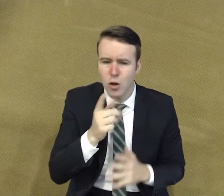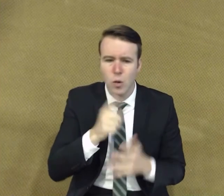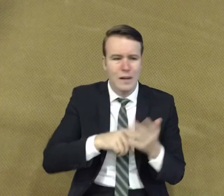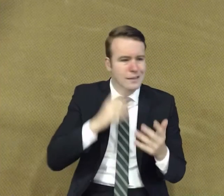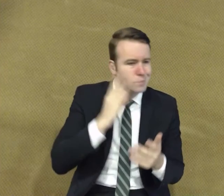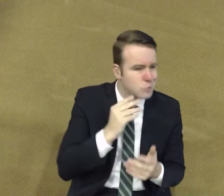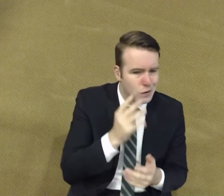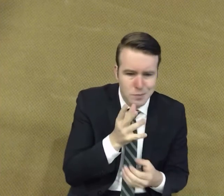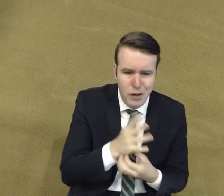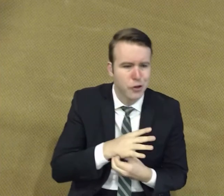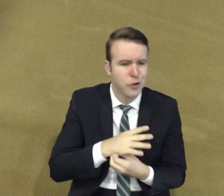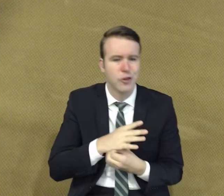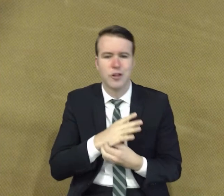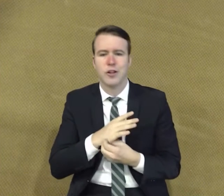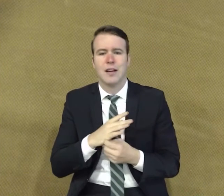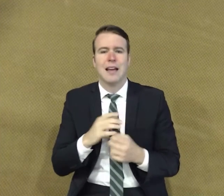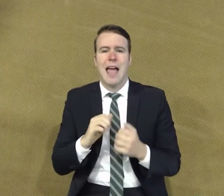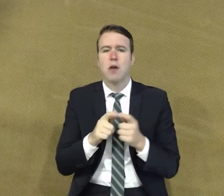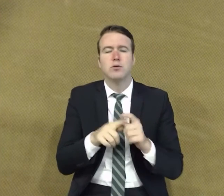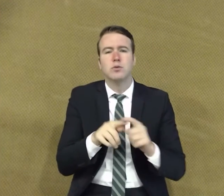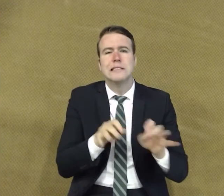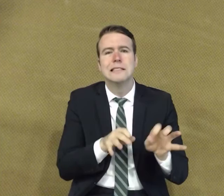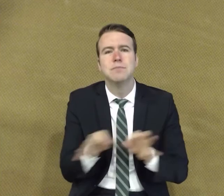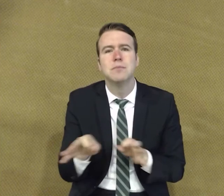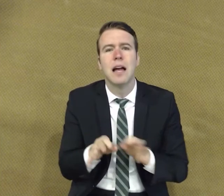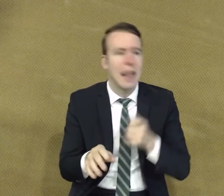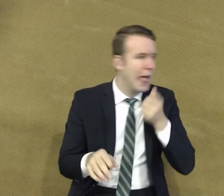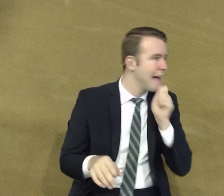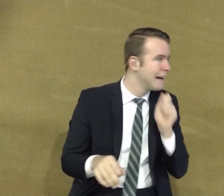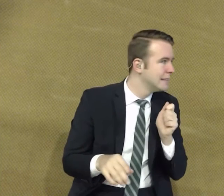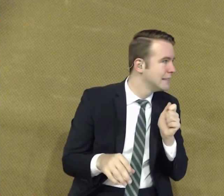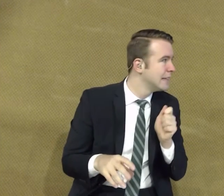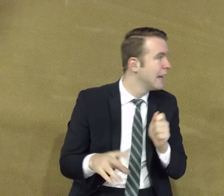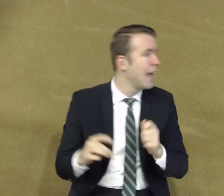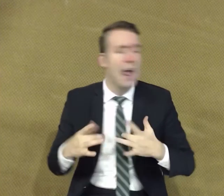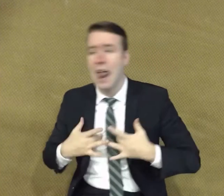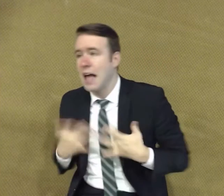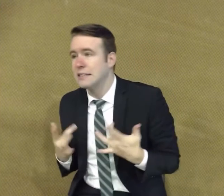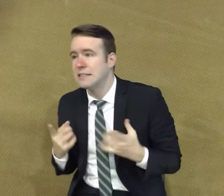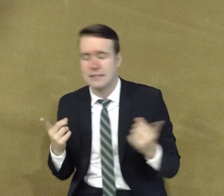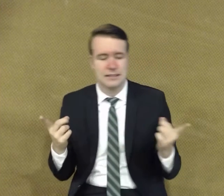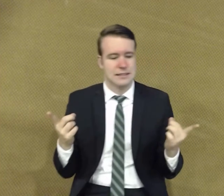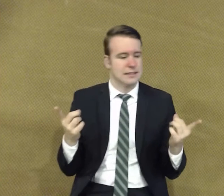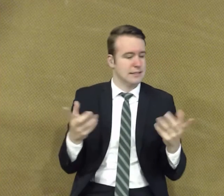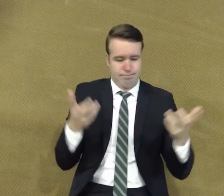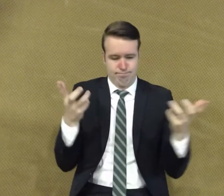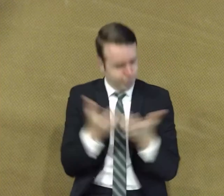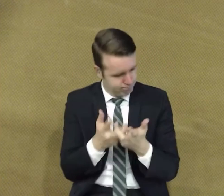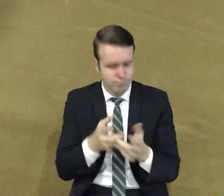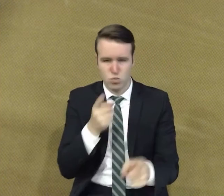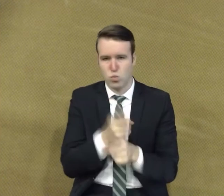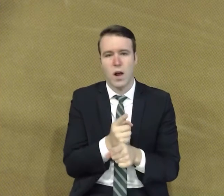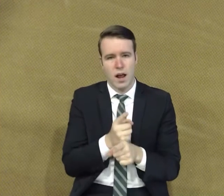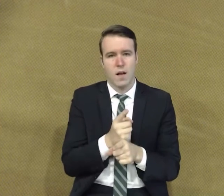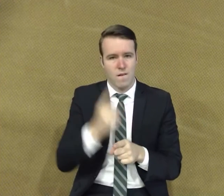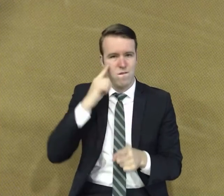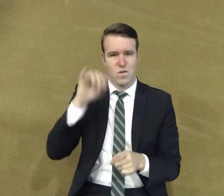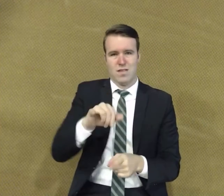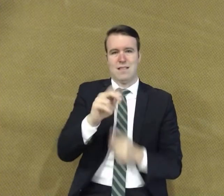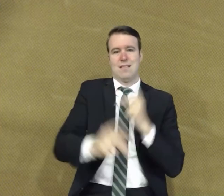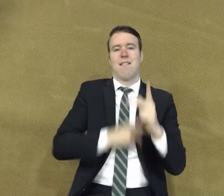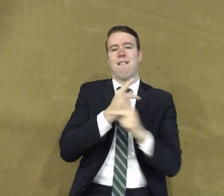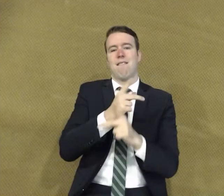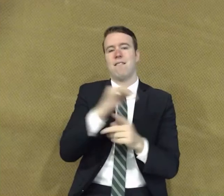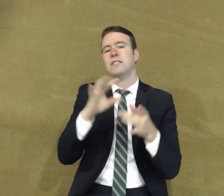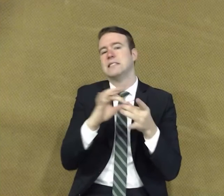broad enough to encompass all kinds of experiences, but all of them fall within the context of this